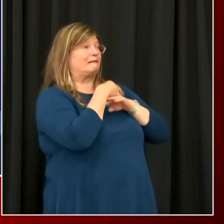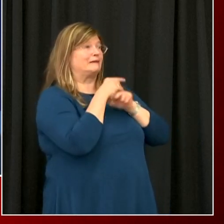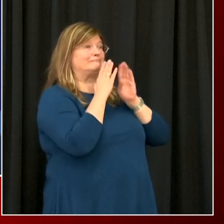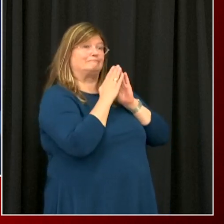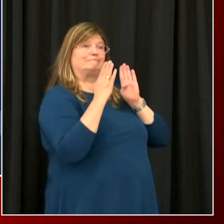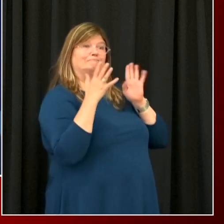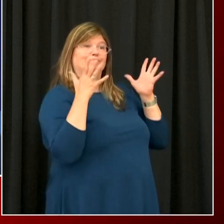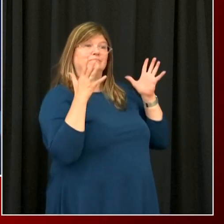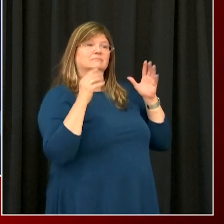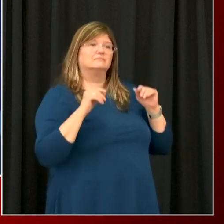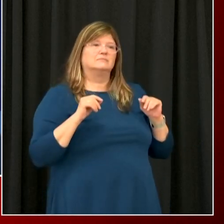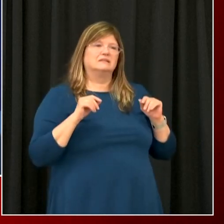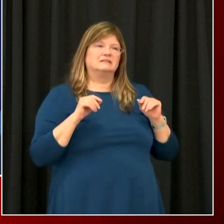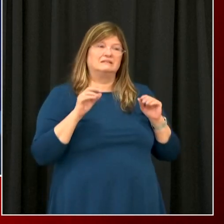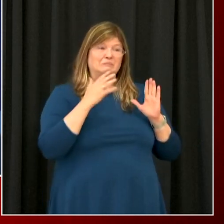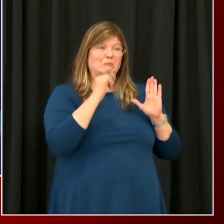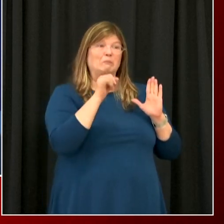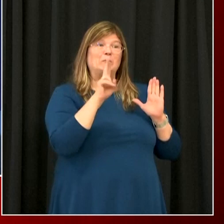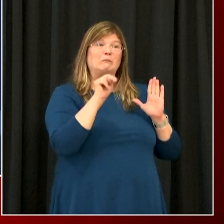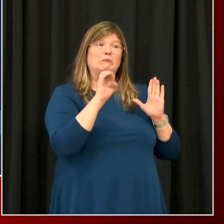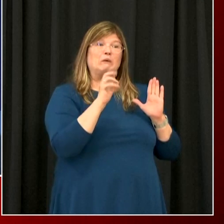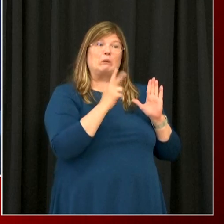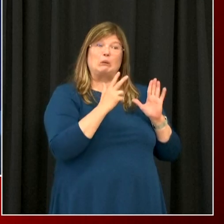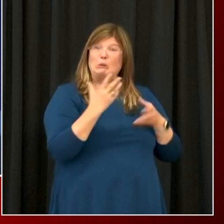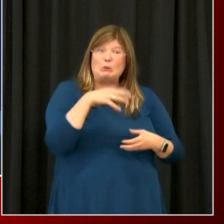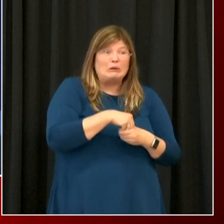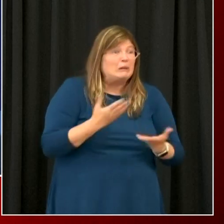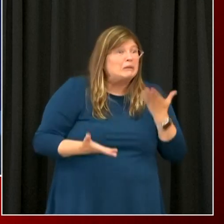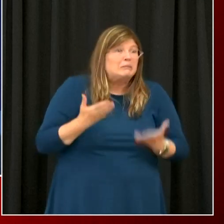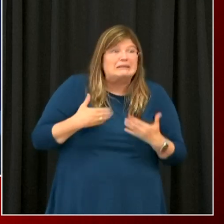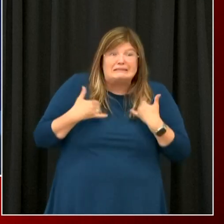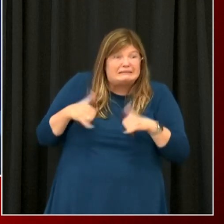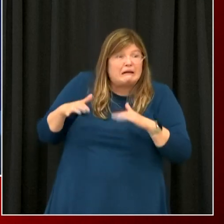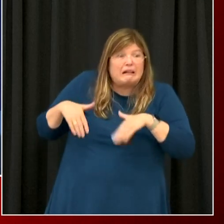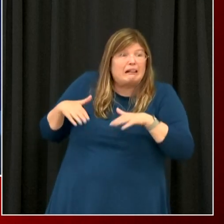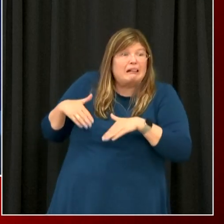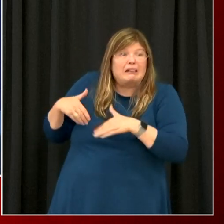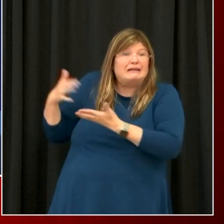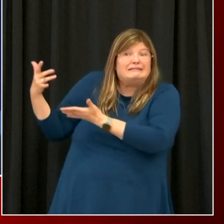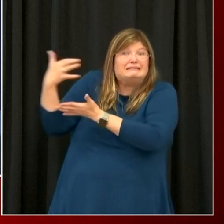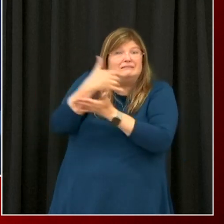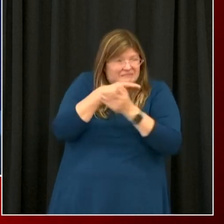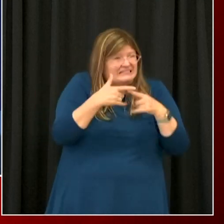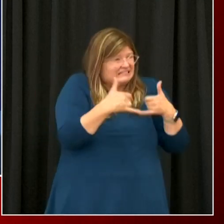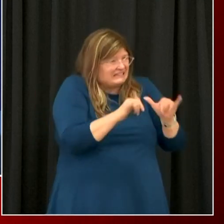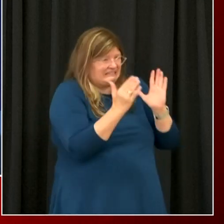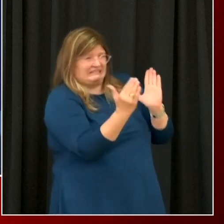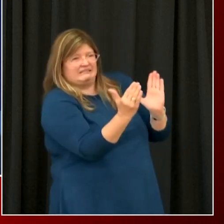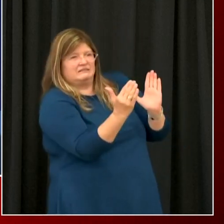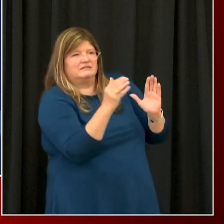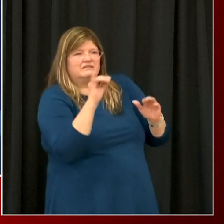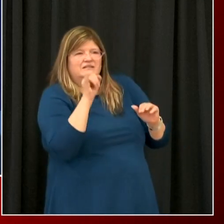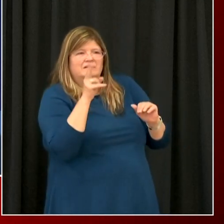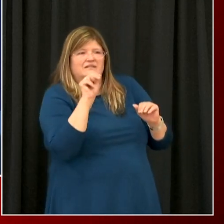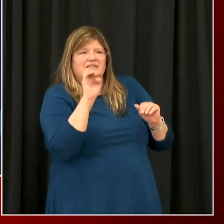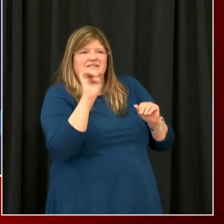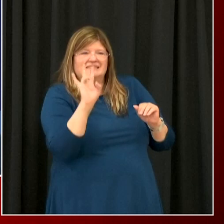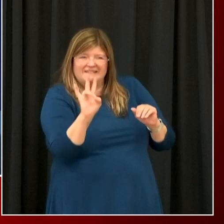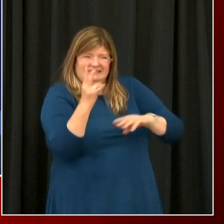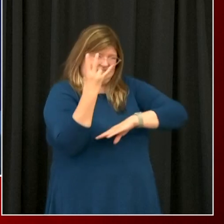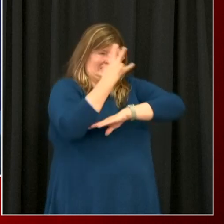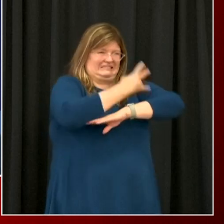be part of this 7 days, right? Because we're on the 5th. So if we're calculating for the most recent 7 days, you want to look at recency when you're